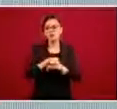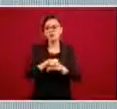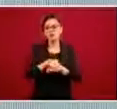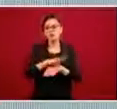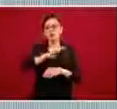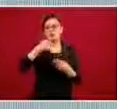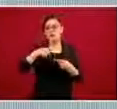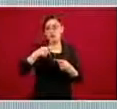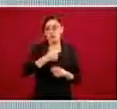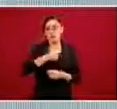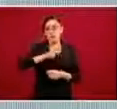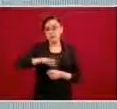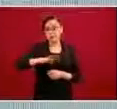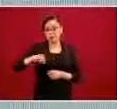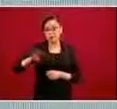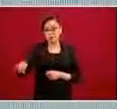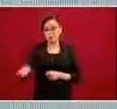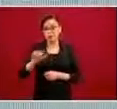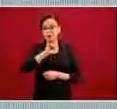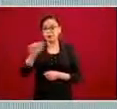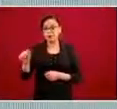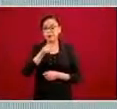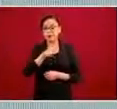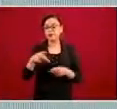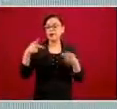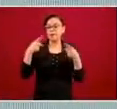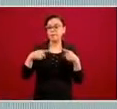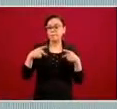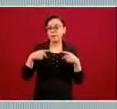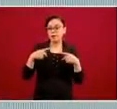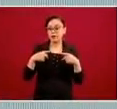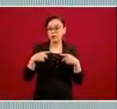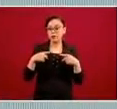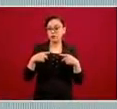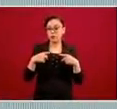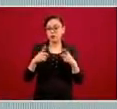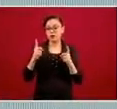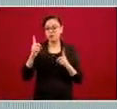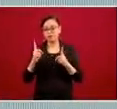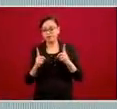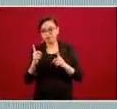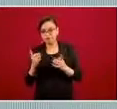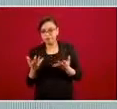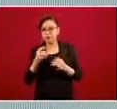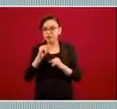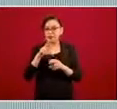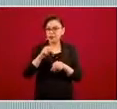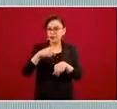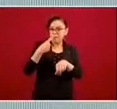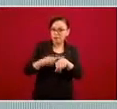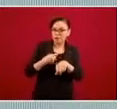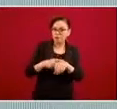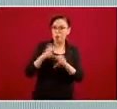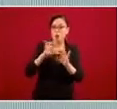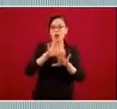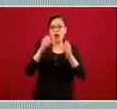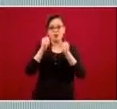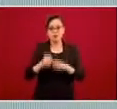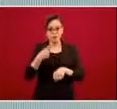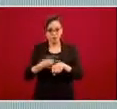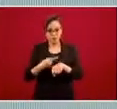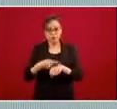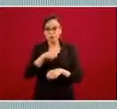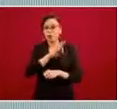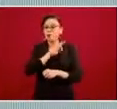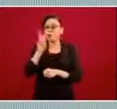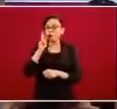fatality in estimated cases. Fatality in estimated cases. Now take a look at how